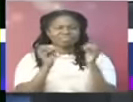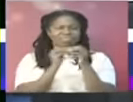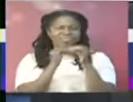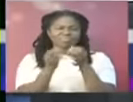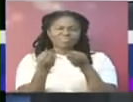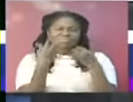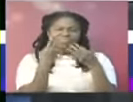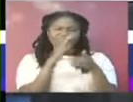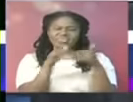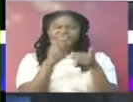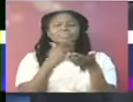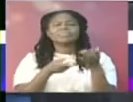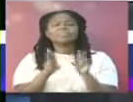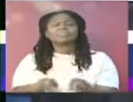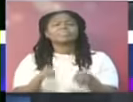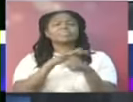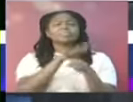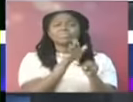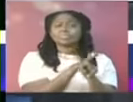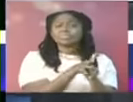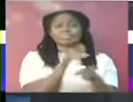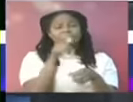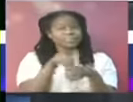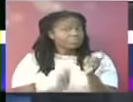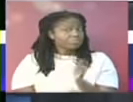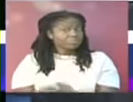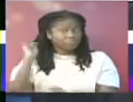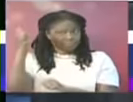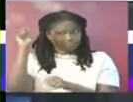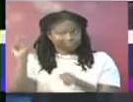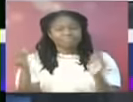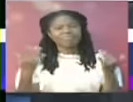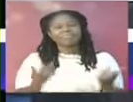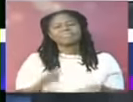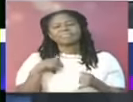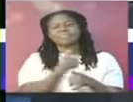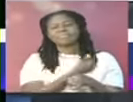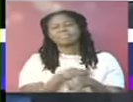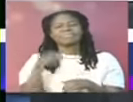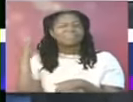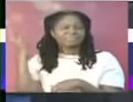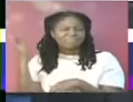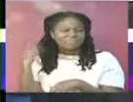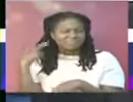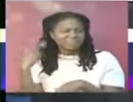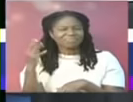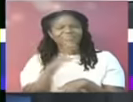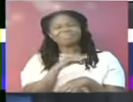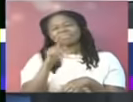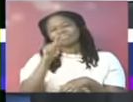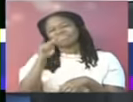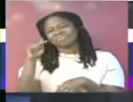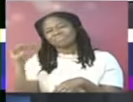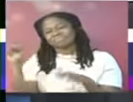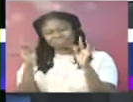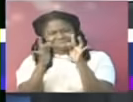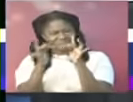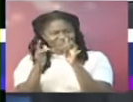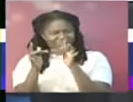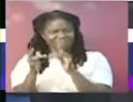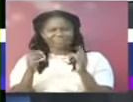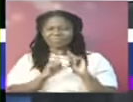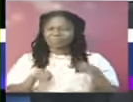bringing you live coverage on TTT, Talk City 91.1 FM, and on Facebook at TTT Live Online. We go now to